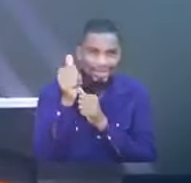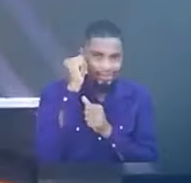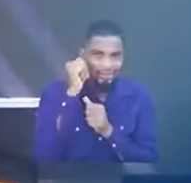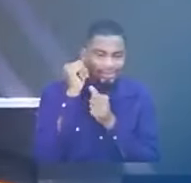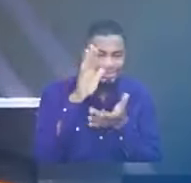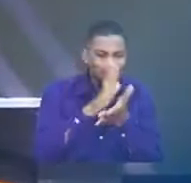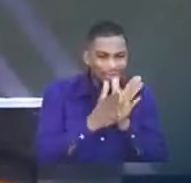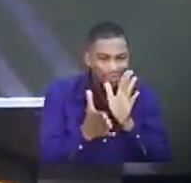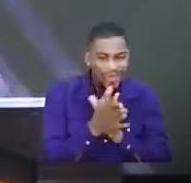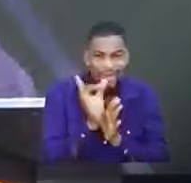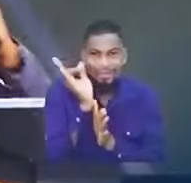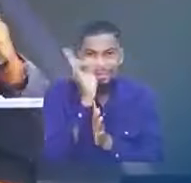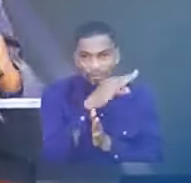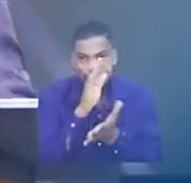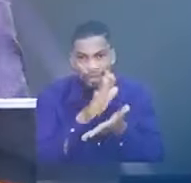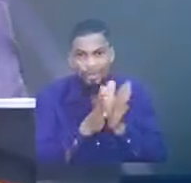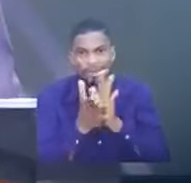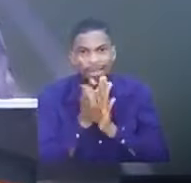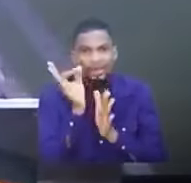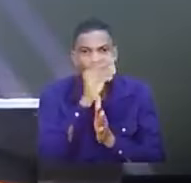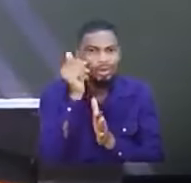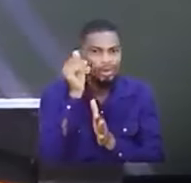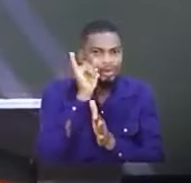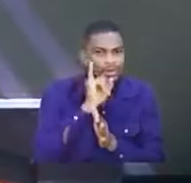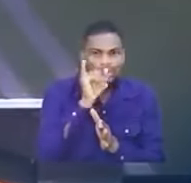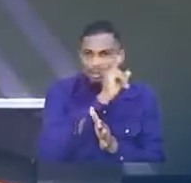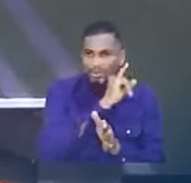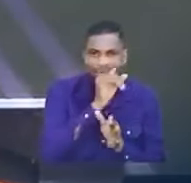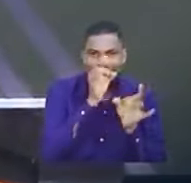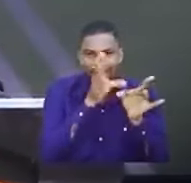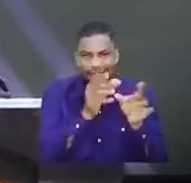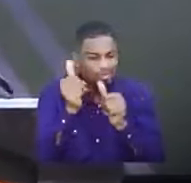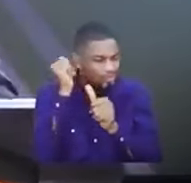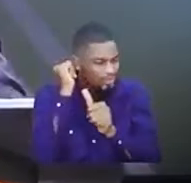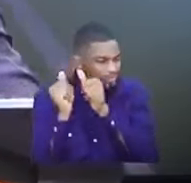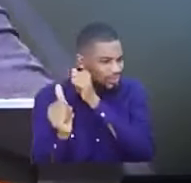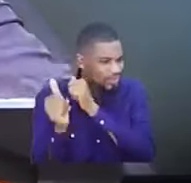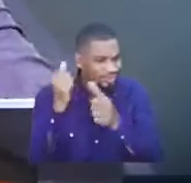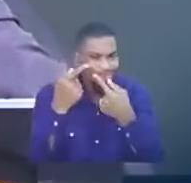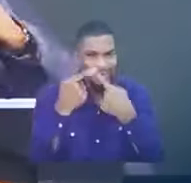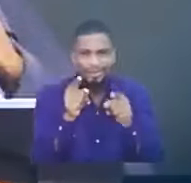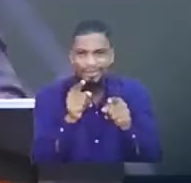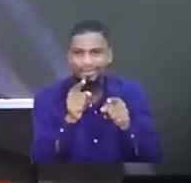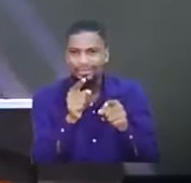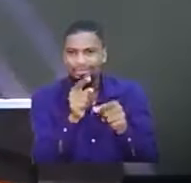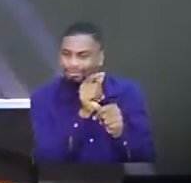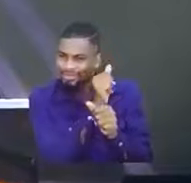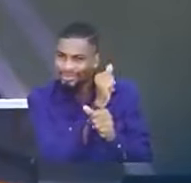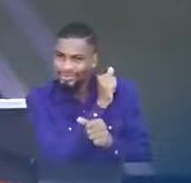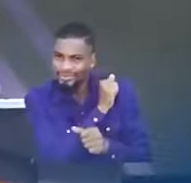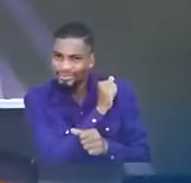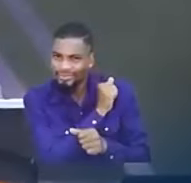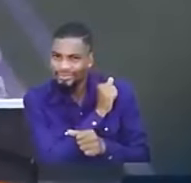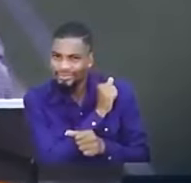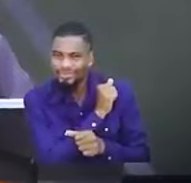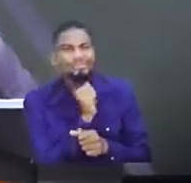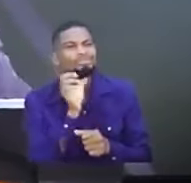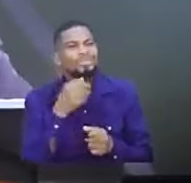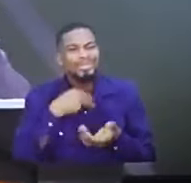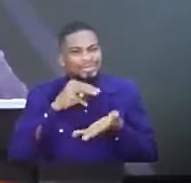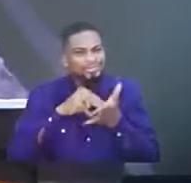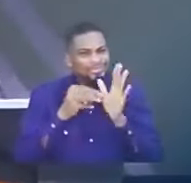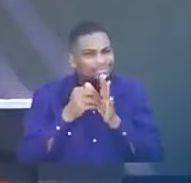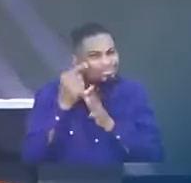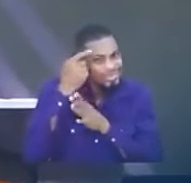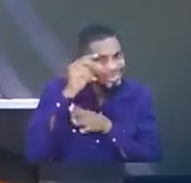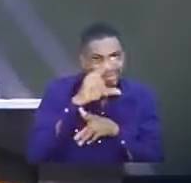to me. It is not done in Israel, but this young man was senseless. He was just following the desire. And when somebody is doing that